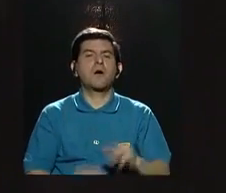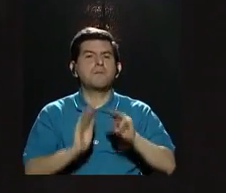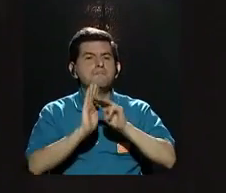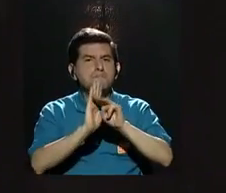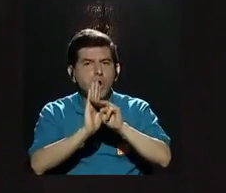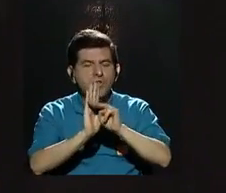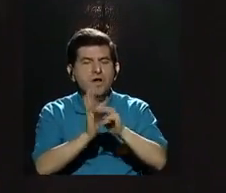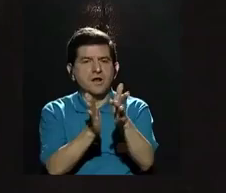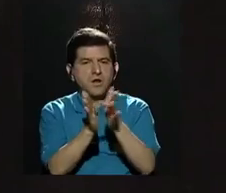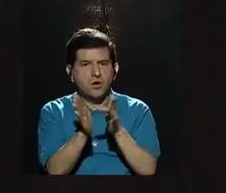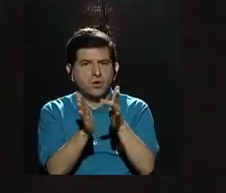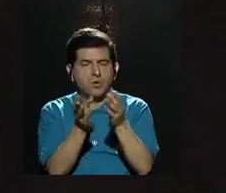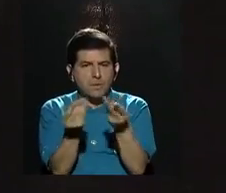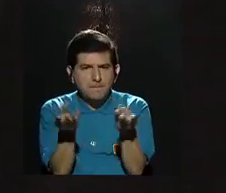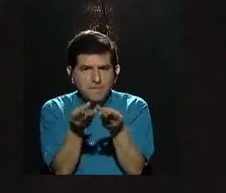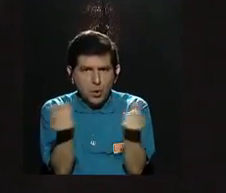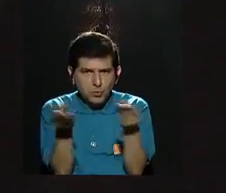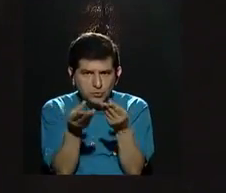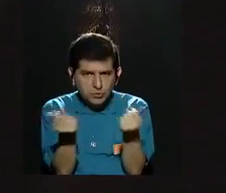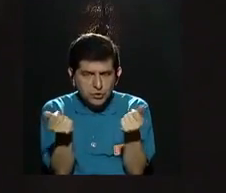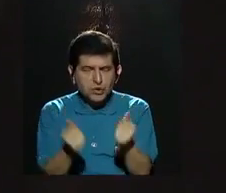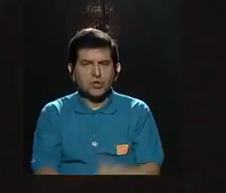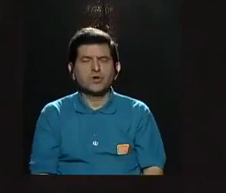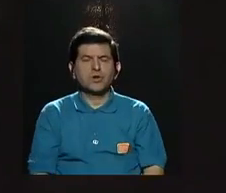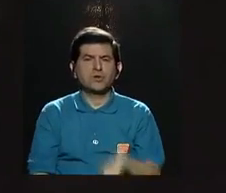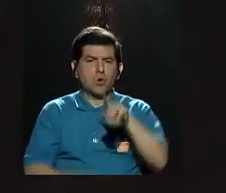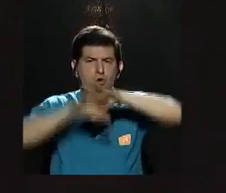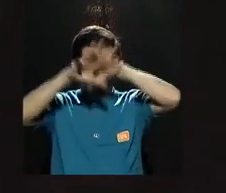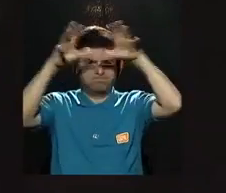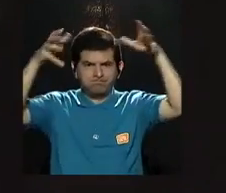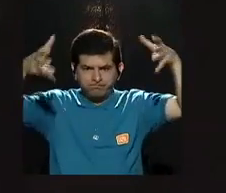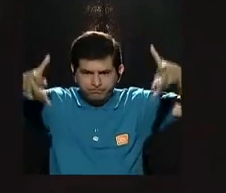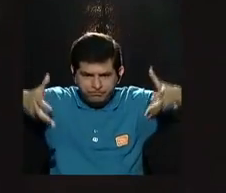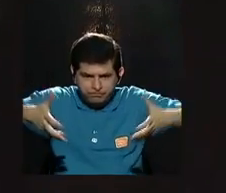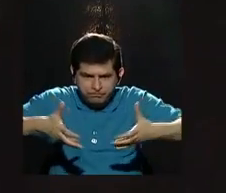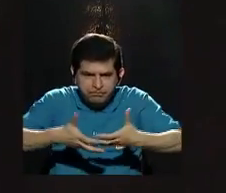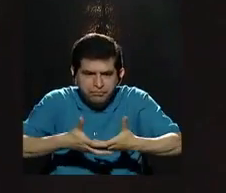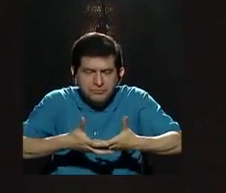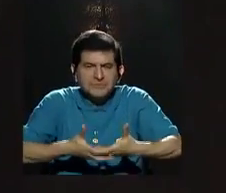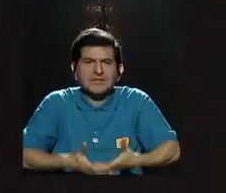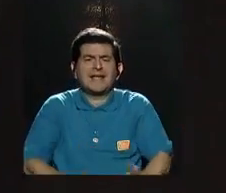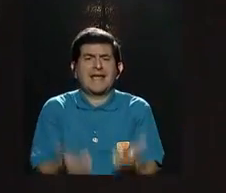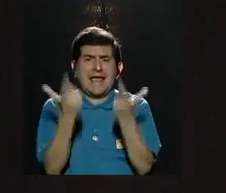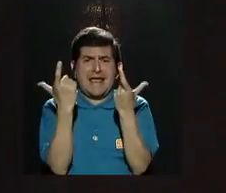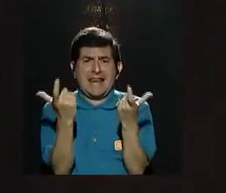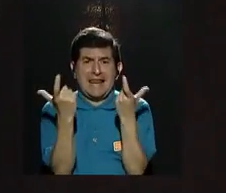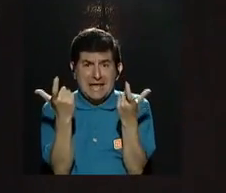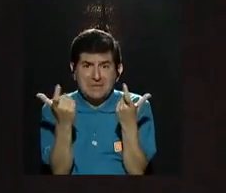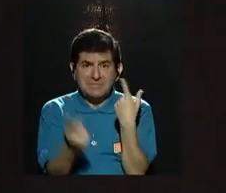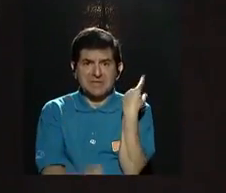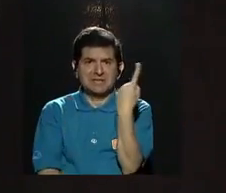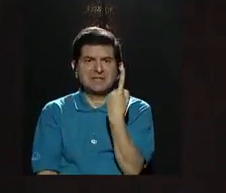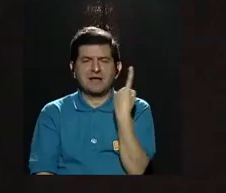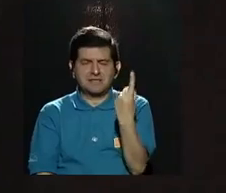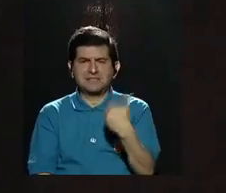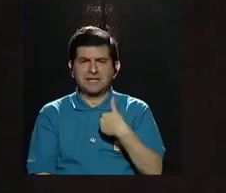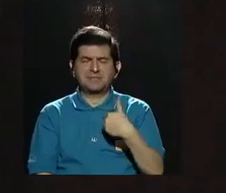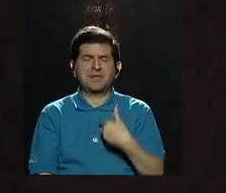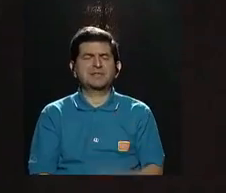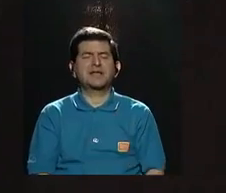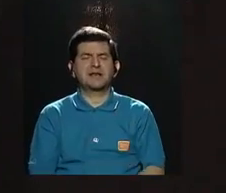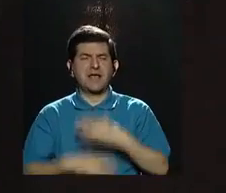has indeed become global. Capital has always had global aspirations, and I